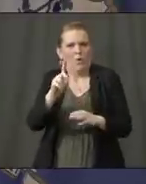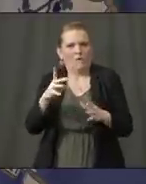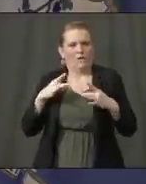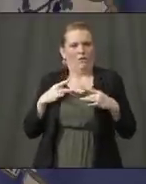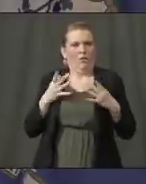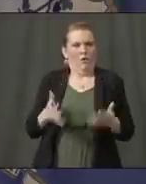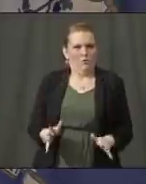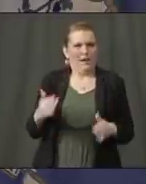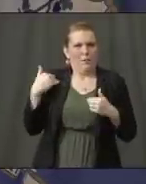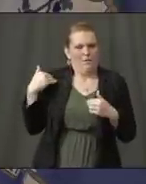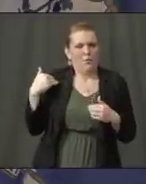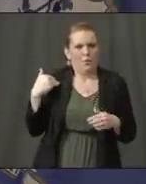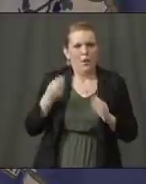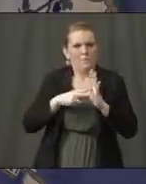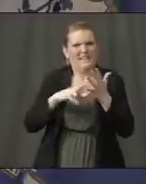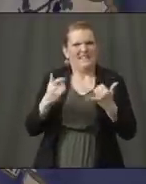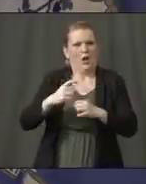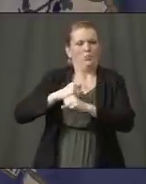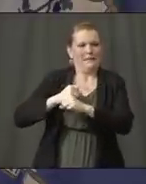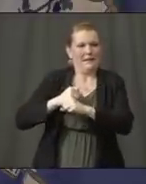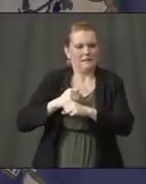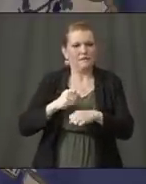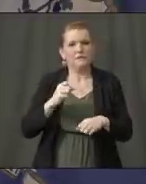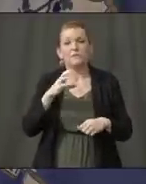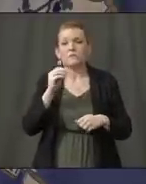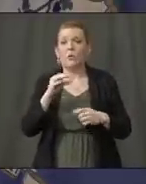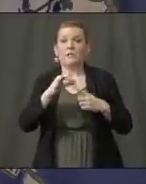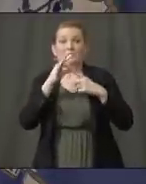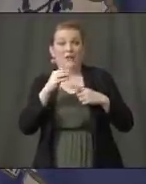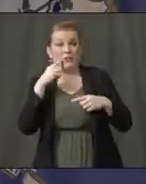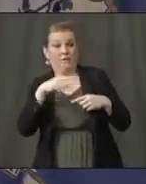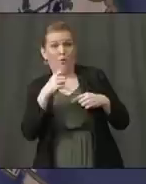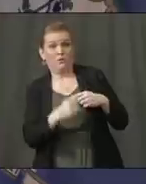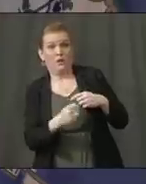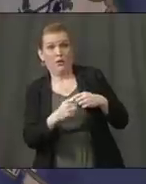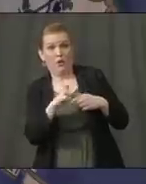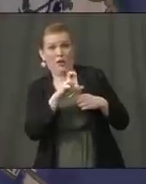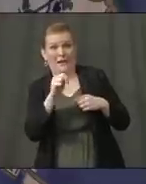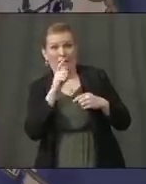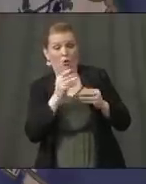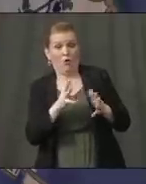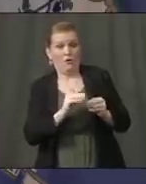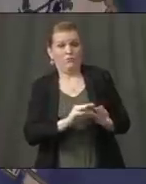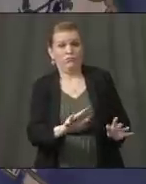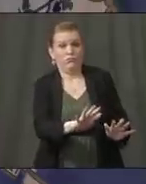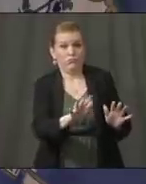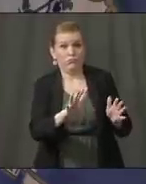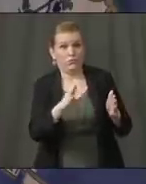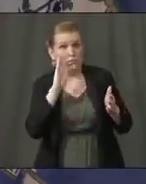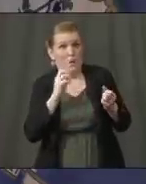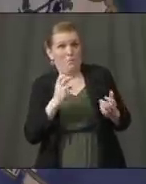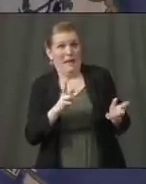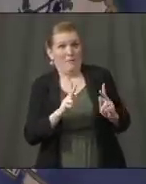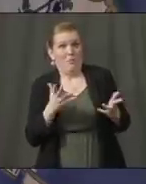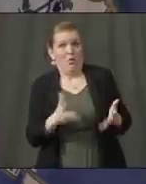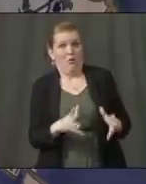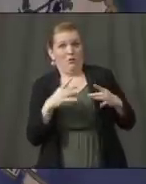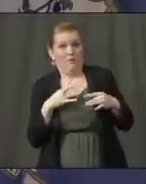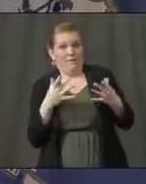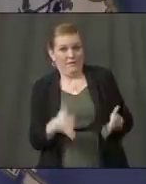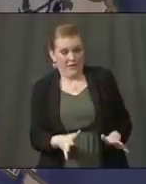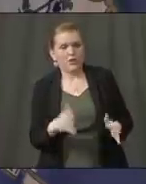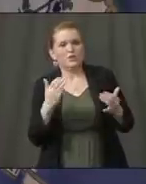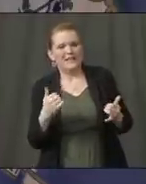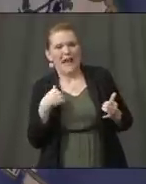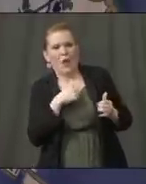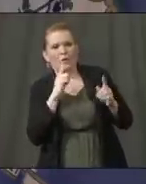like Southern Connecticut, that'll give us a much better indicator of who is safe to get back to work first. Move on.